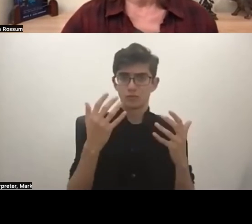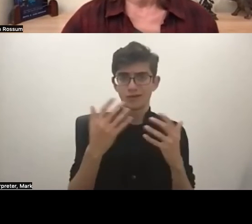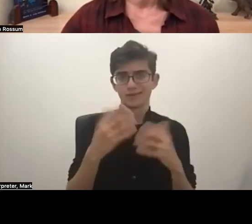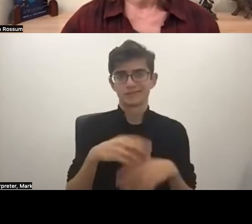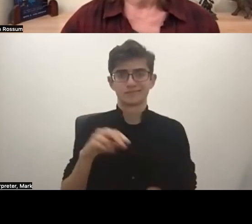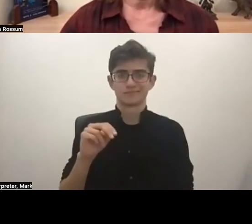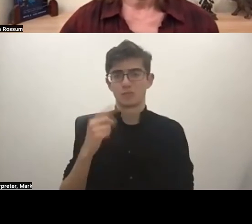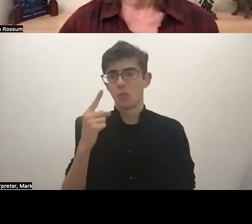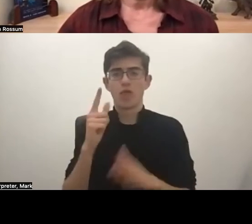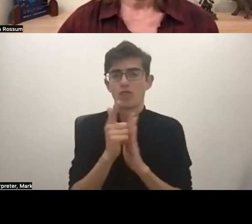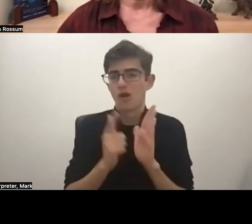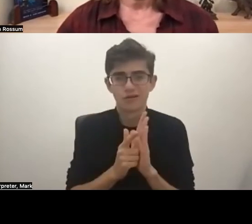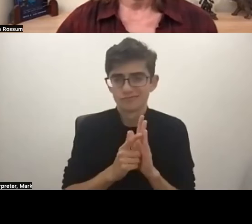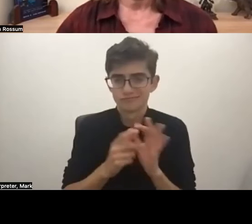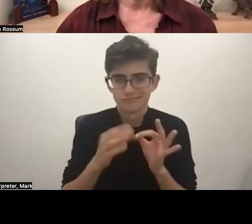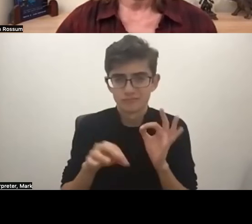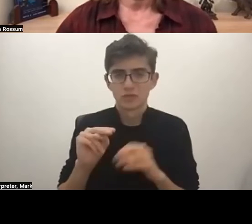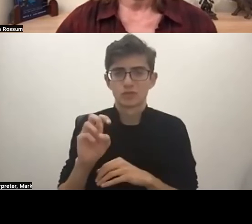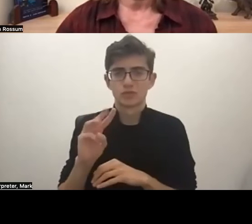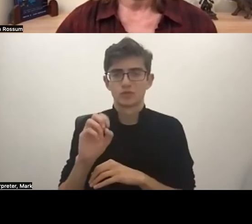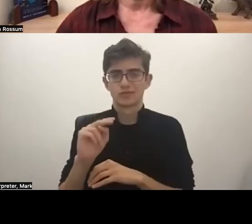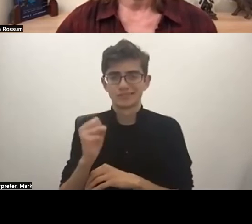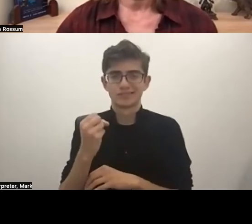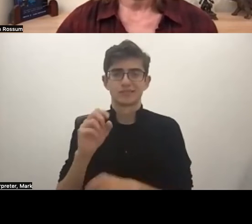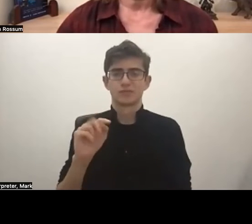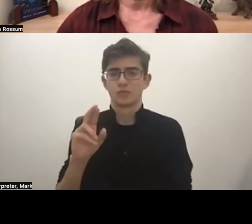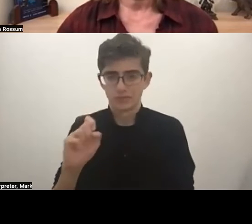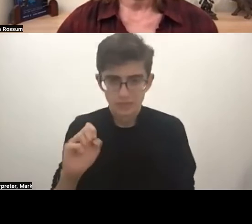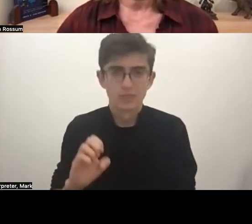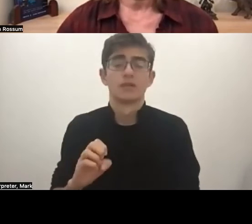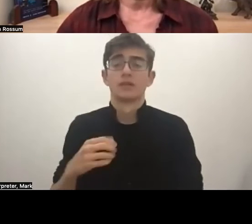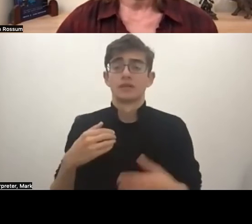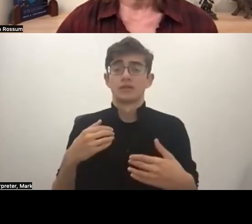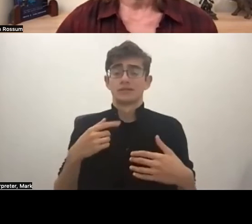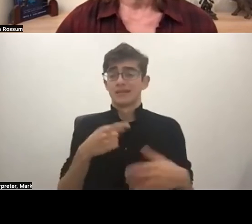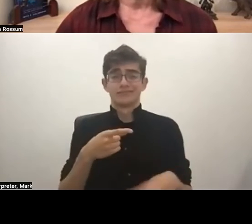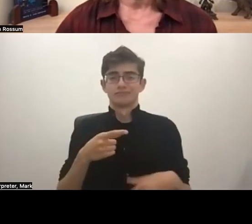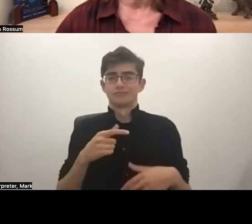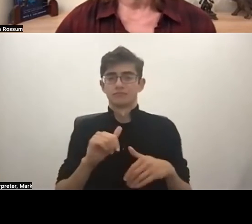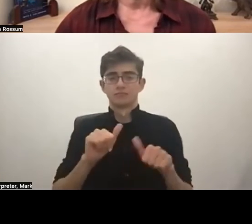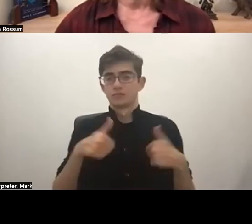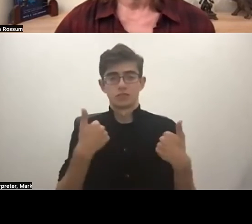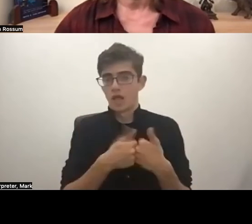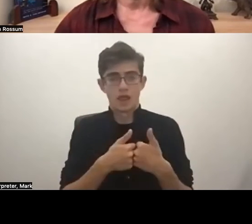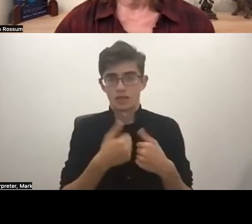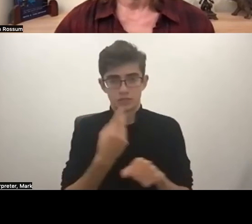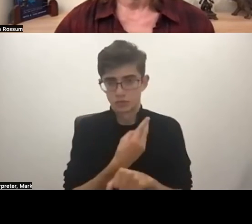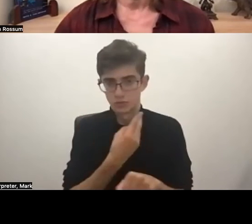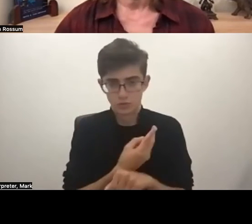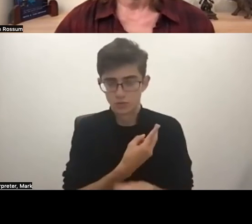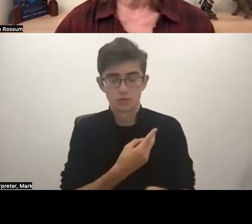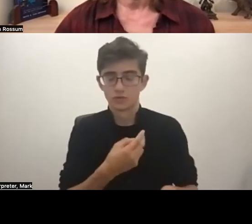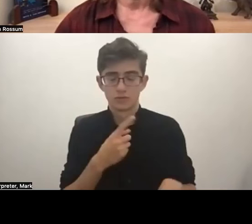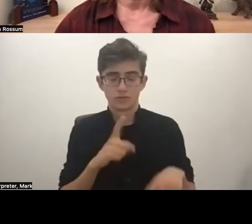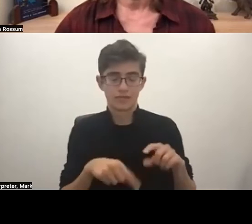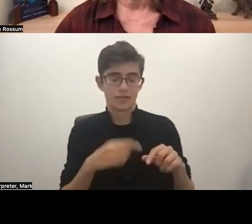basically. And that is an extremely difficult way to try to vindicate community rights.